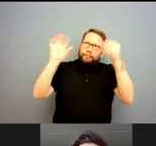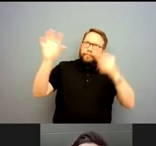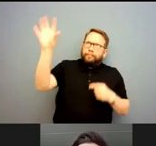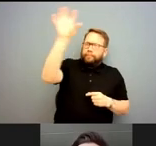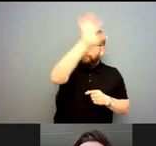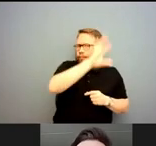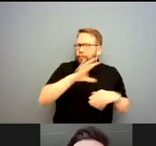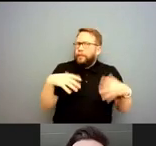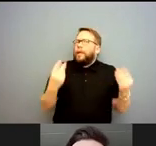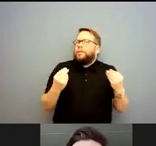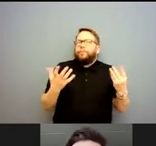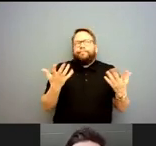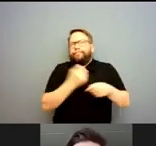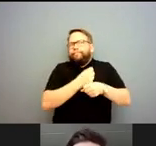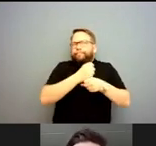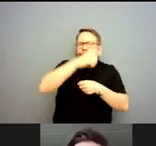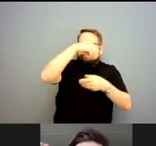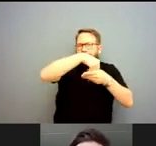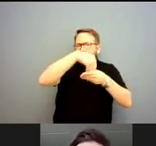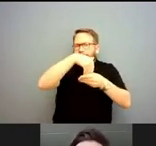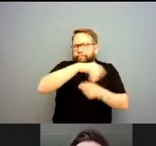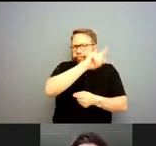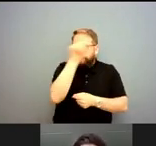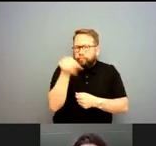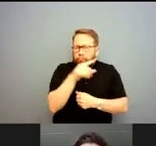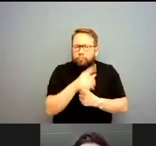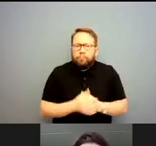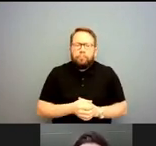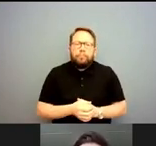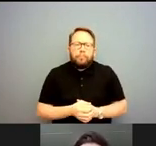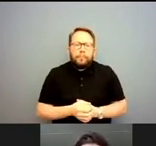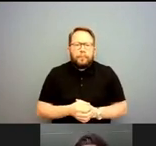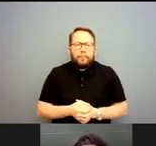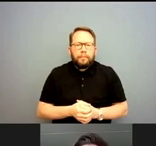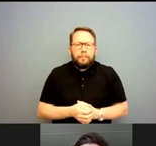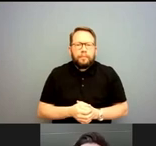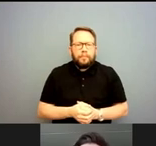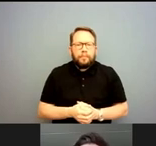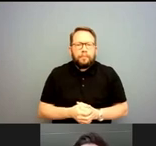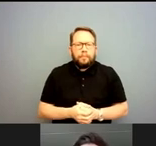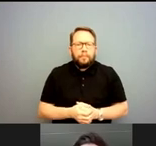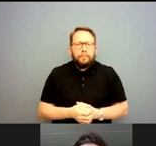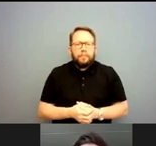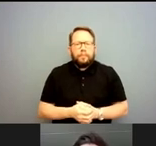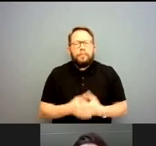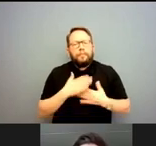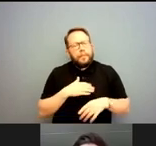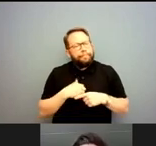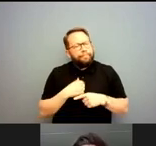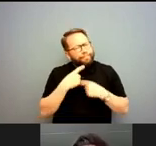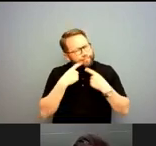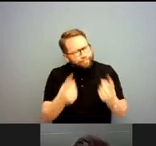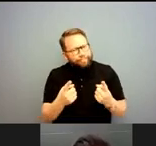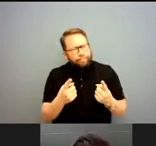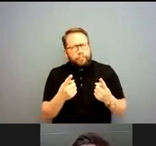However, before we're going into that, I also want to emphasize the status and the meaning of the declaration as